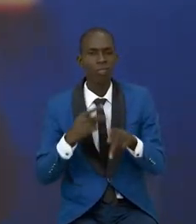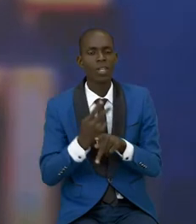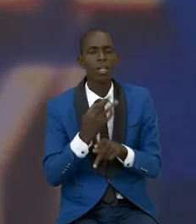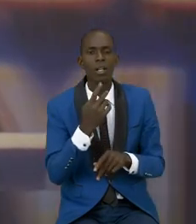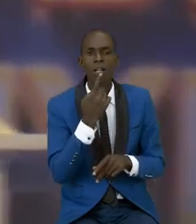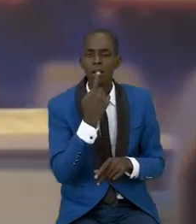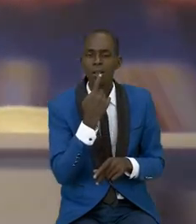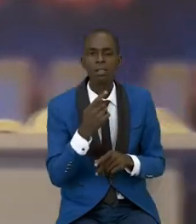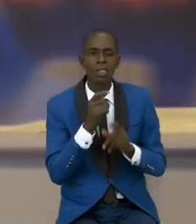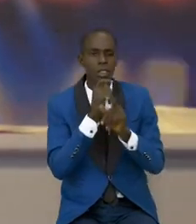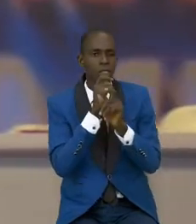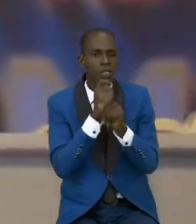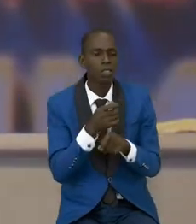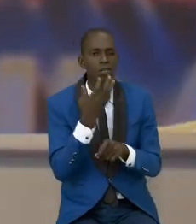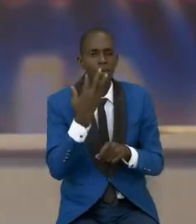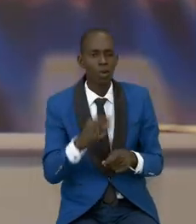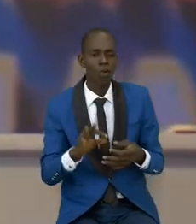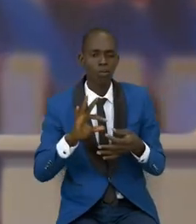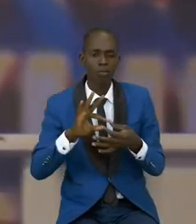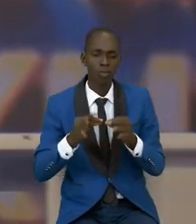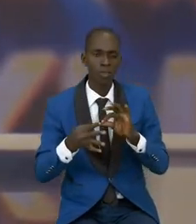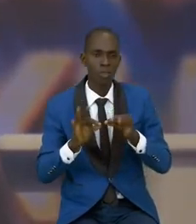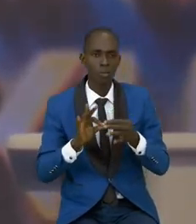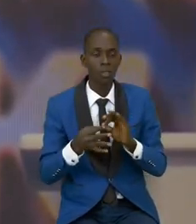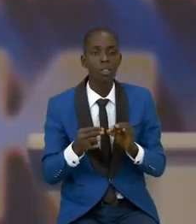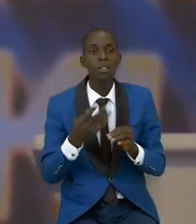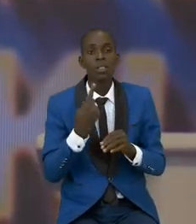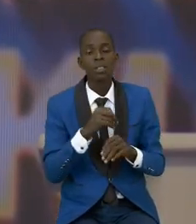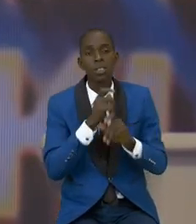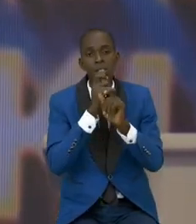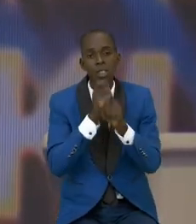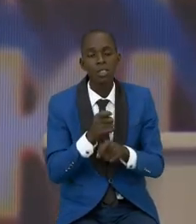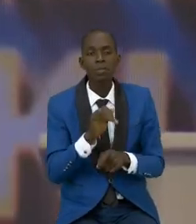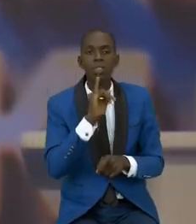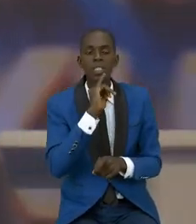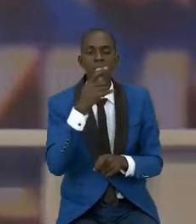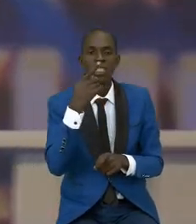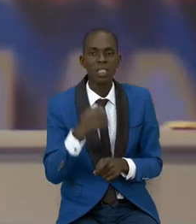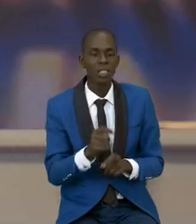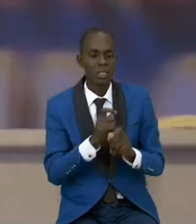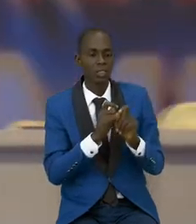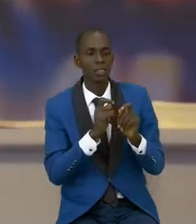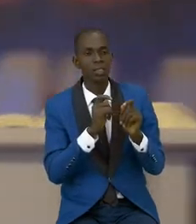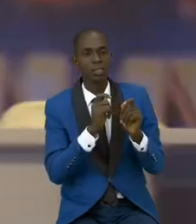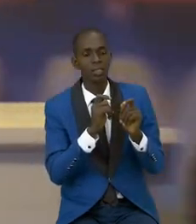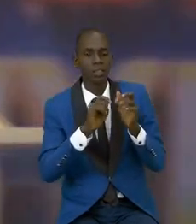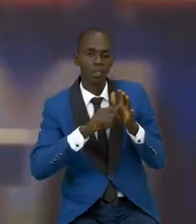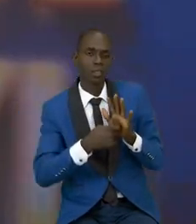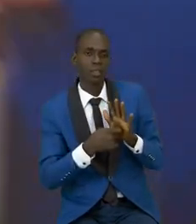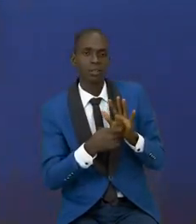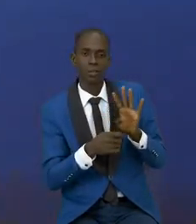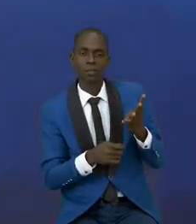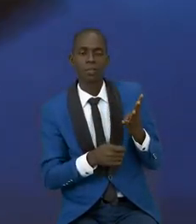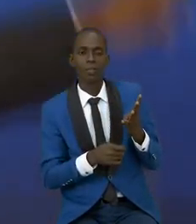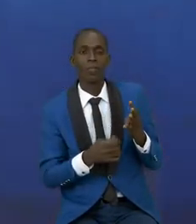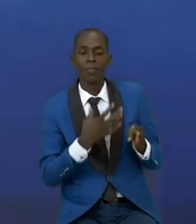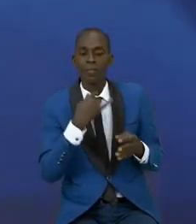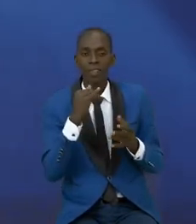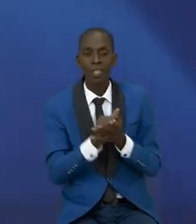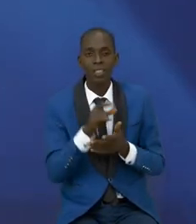the gift of interpretation. The gift is the key. And then it says, ye shall know